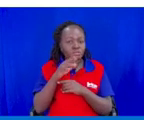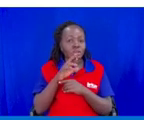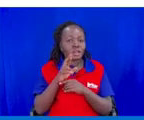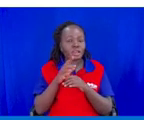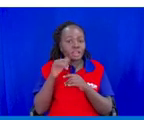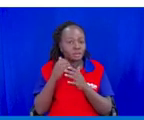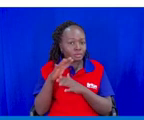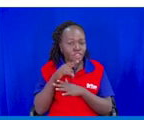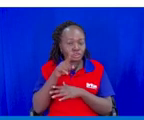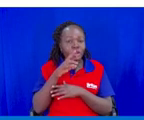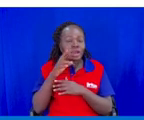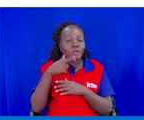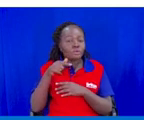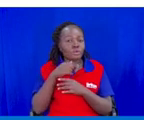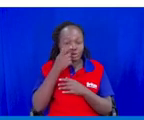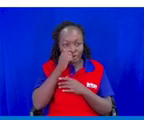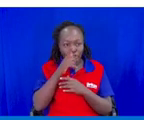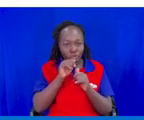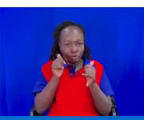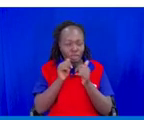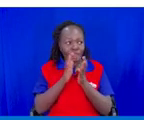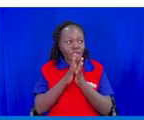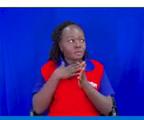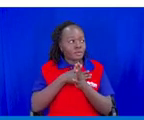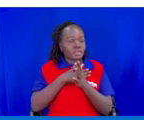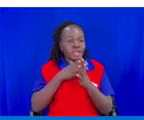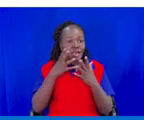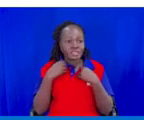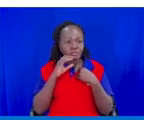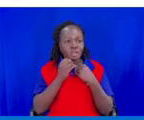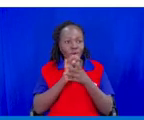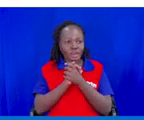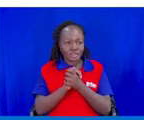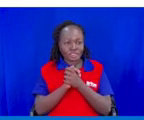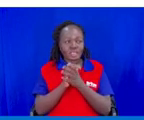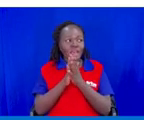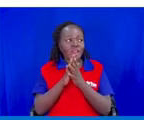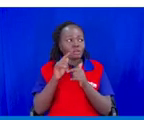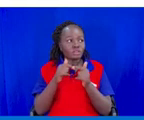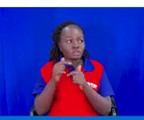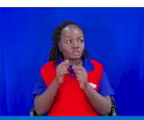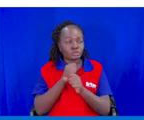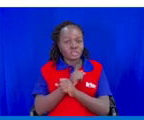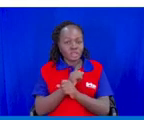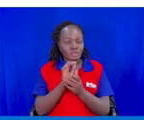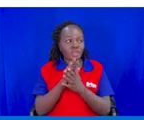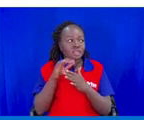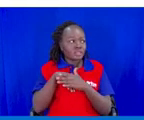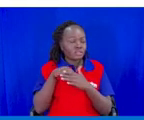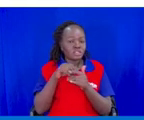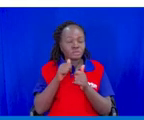wherever you are, we do wish you well, and please accept our greetings, and please continue to save and invest, which is a